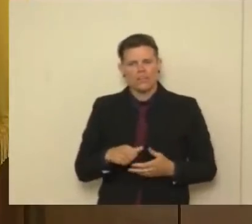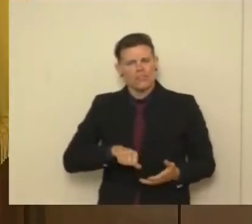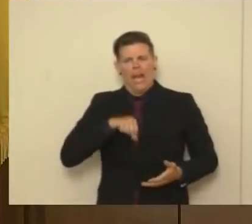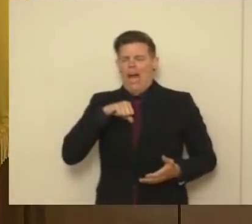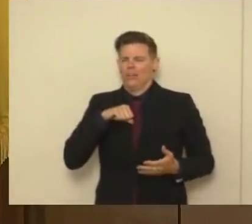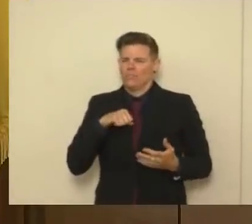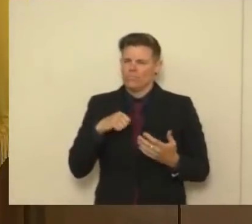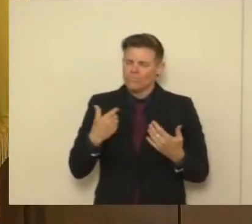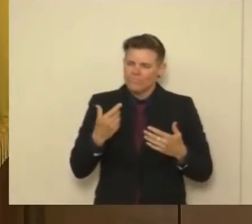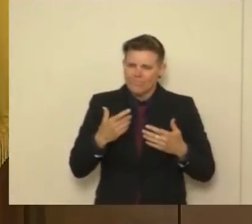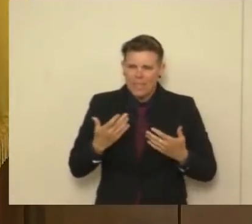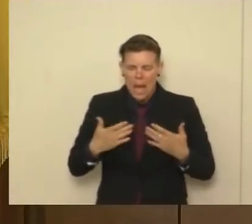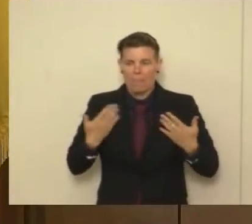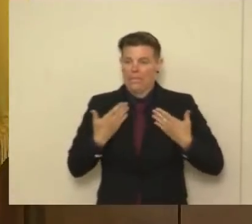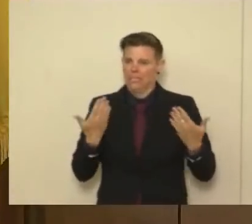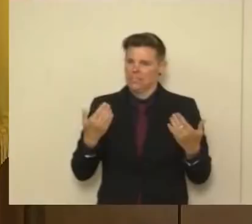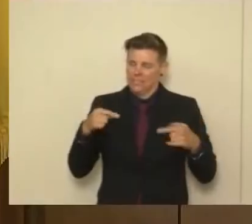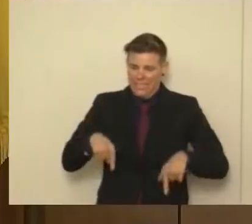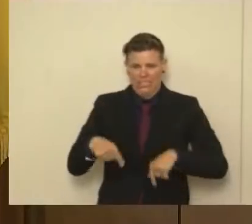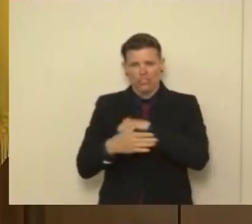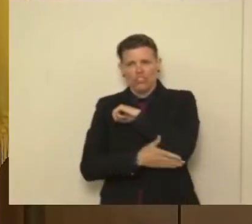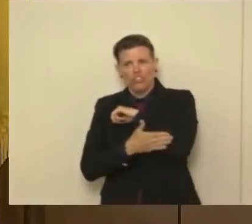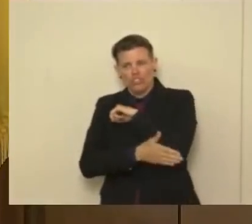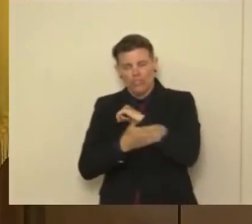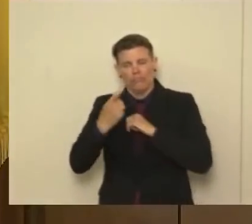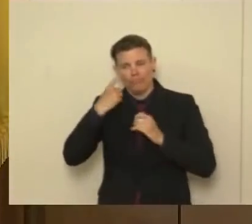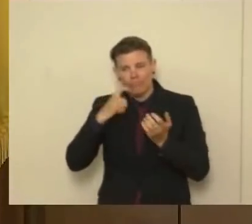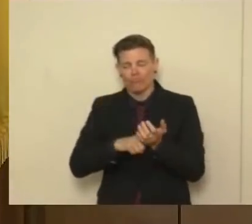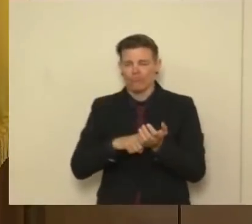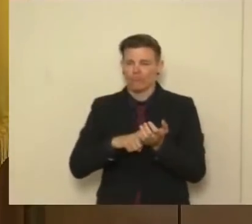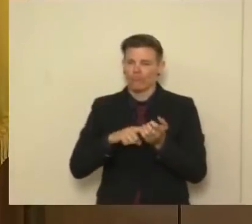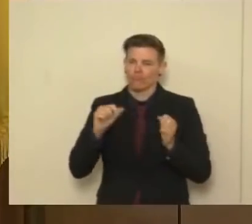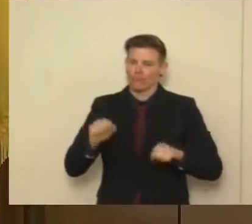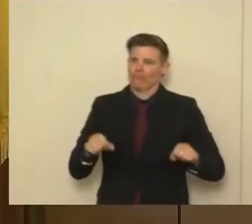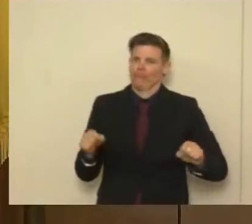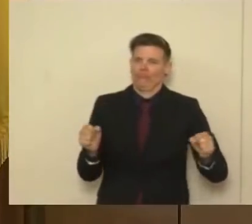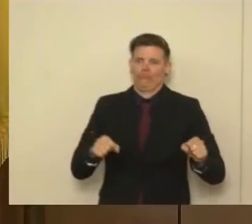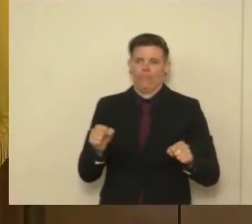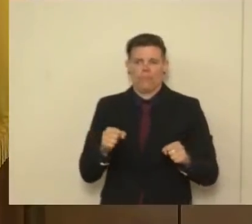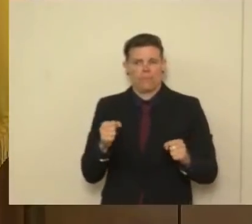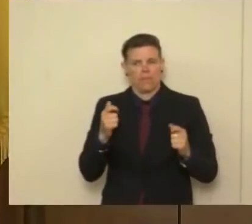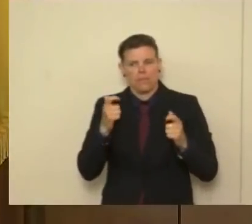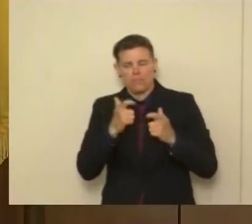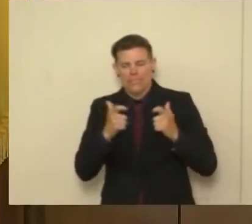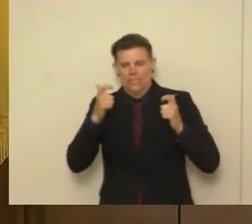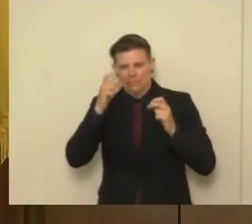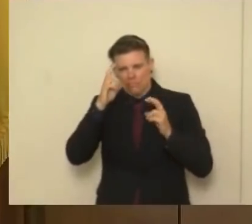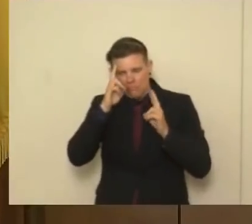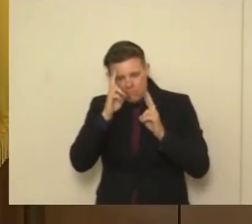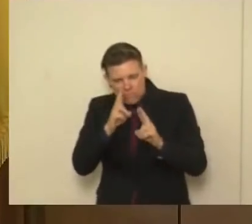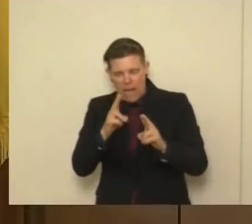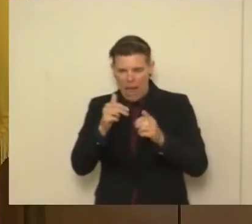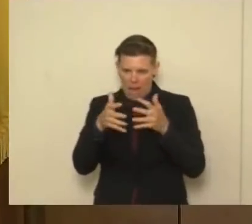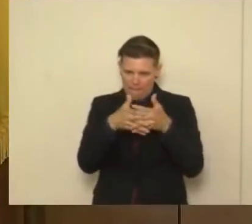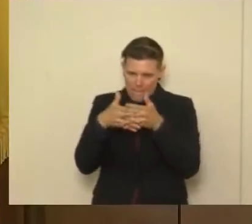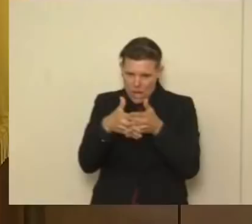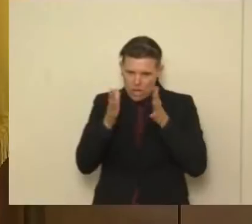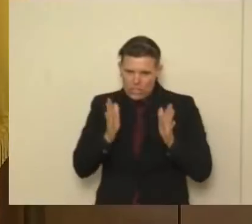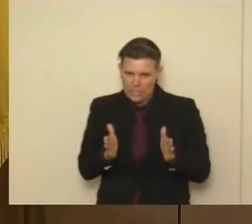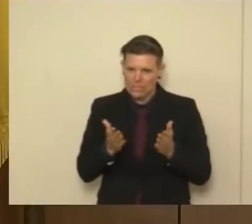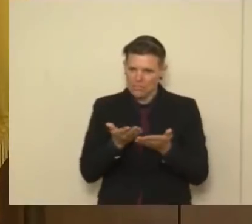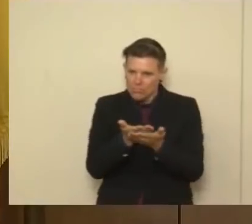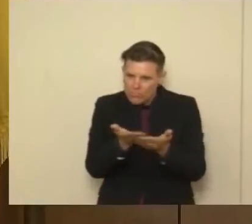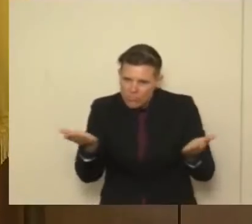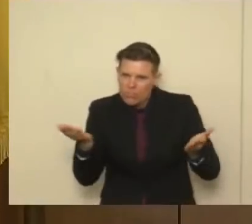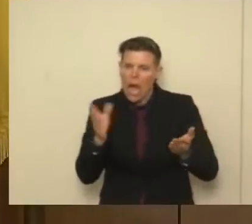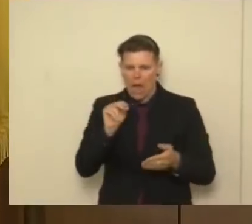we are of this country by recognizing that I have the utmost respect for every single American and New Mexican. And my goal is to